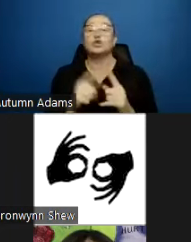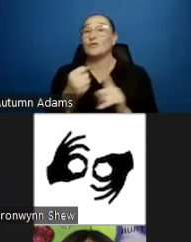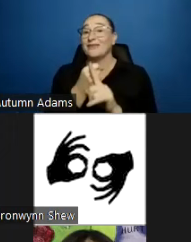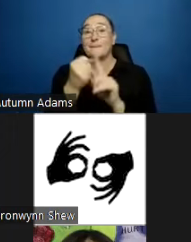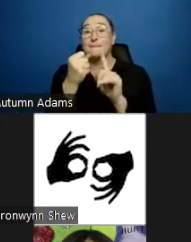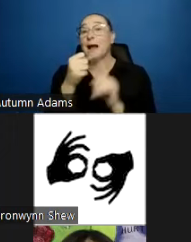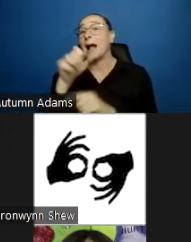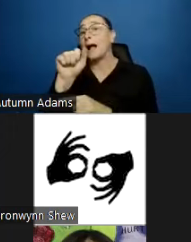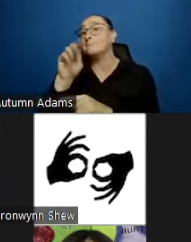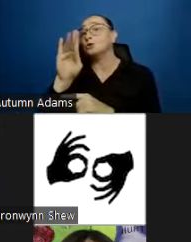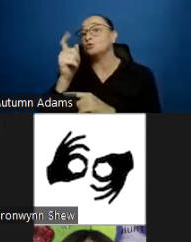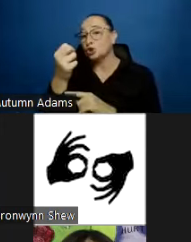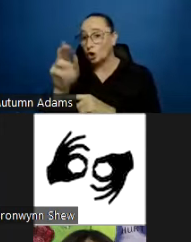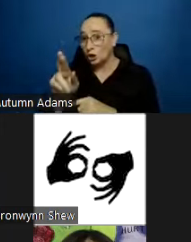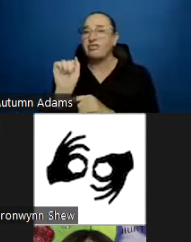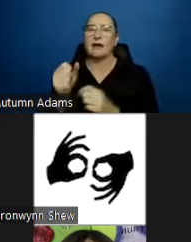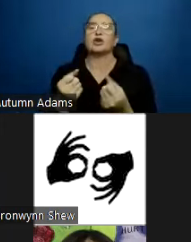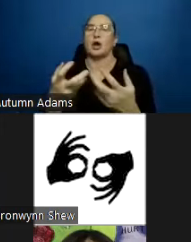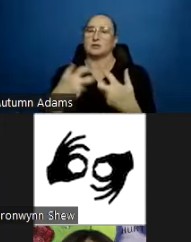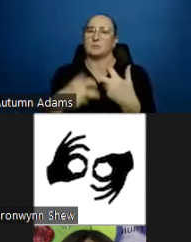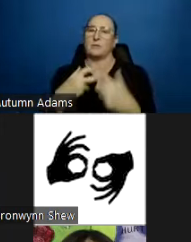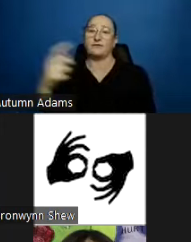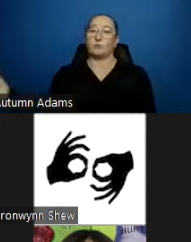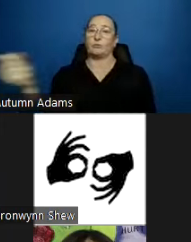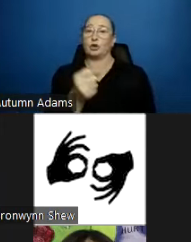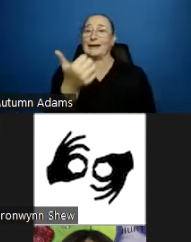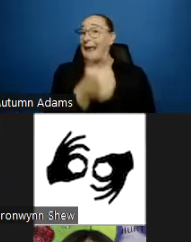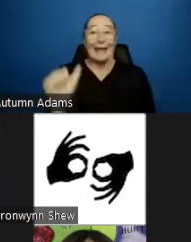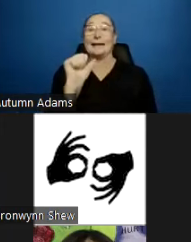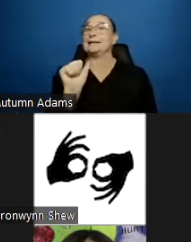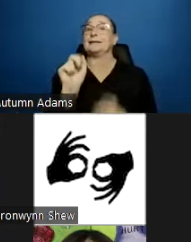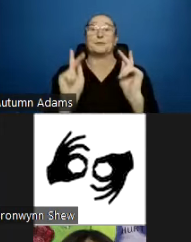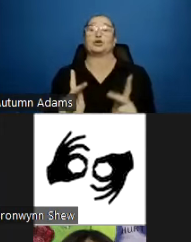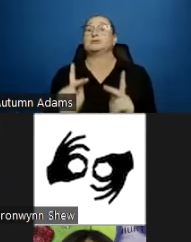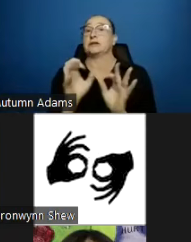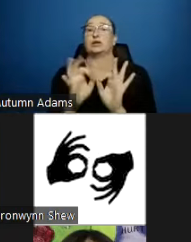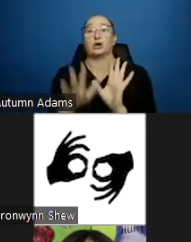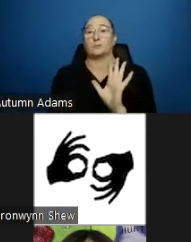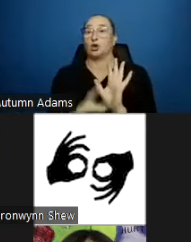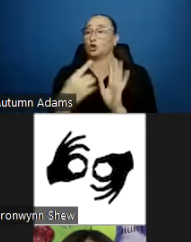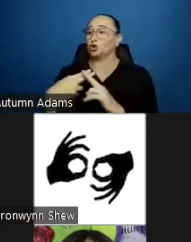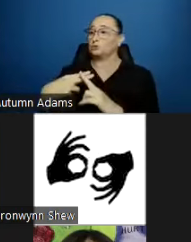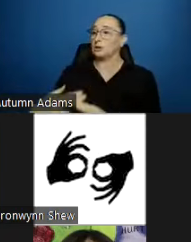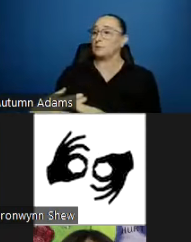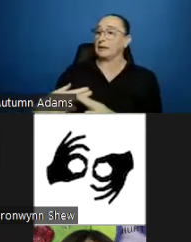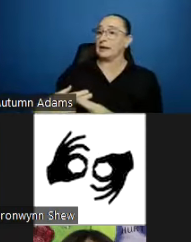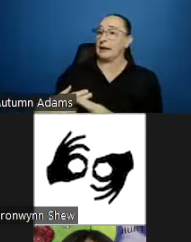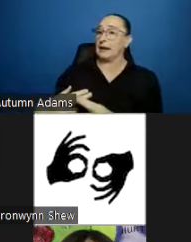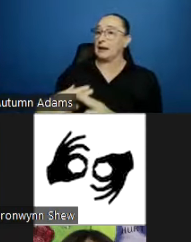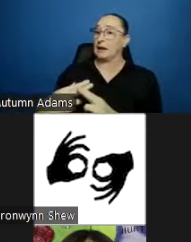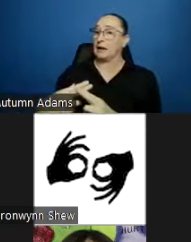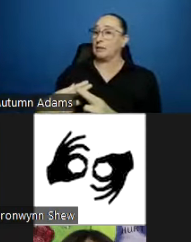cause a problem. So if you just pull in any interpreter and you tell them the name, you know, the deaf survivor, the name of the